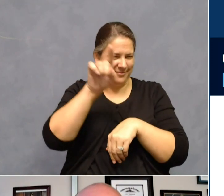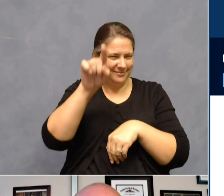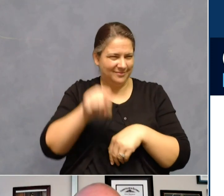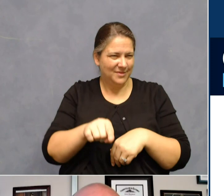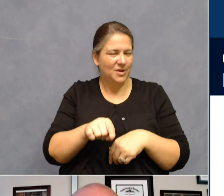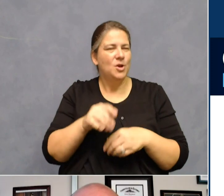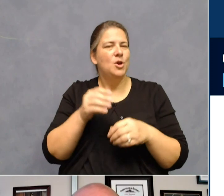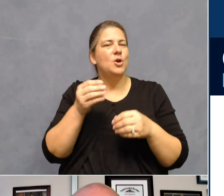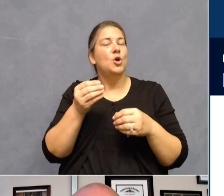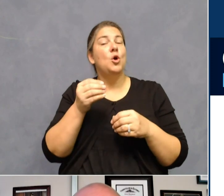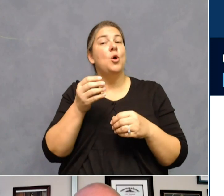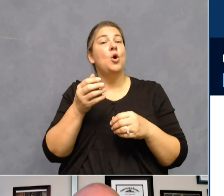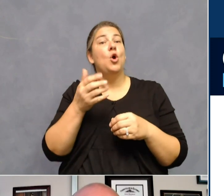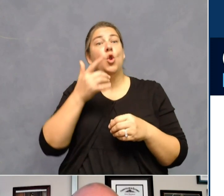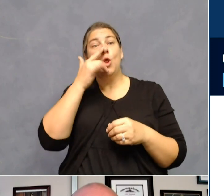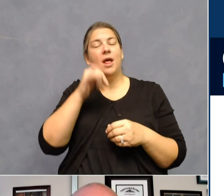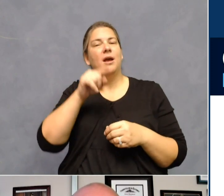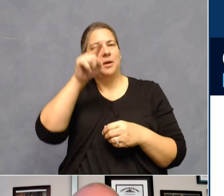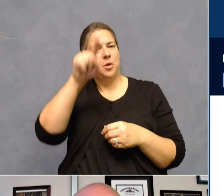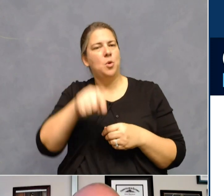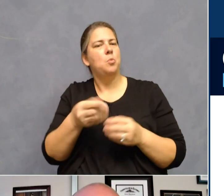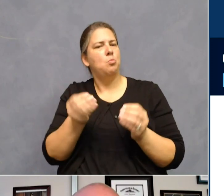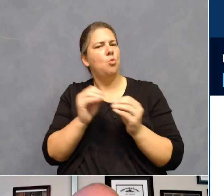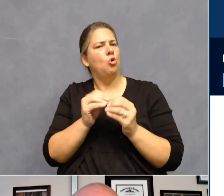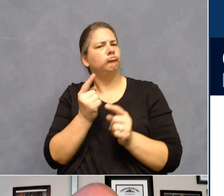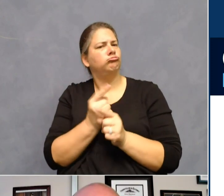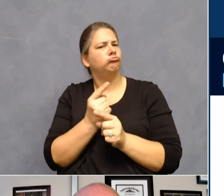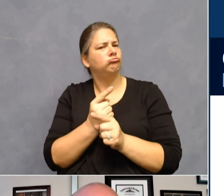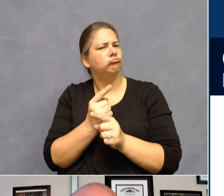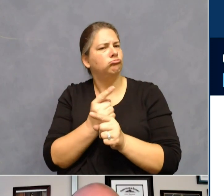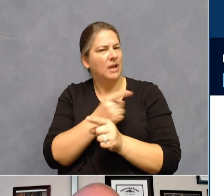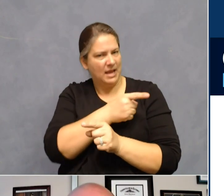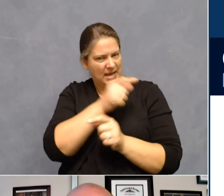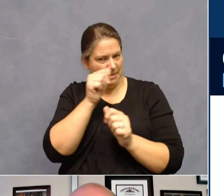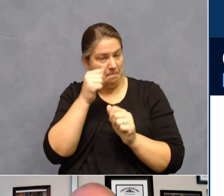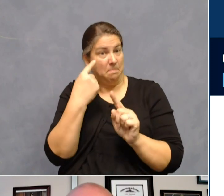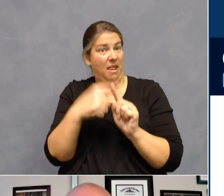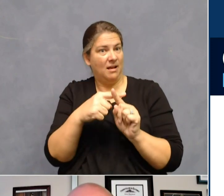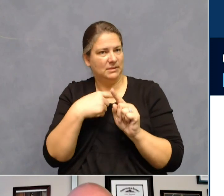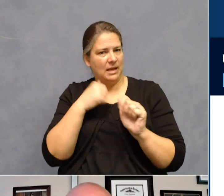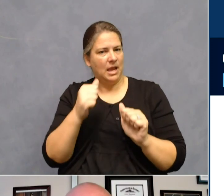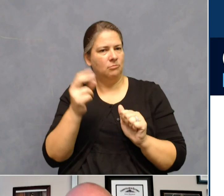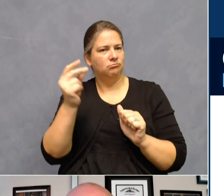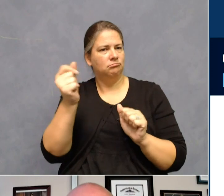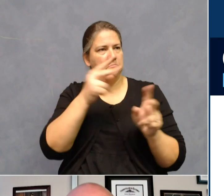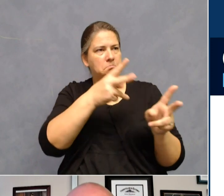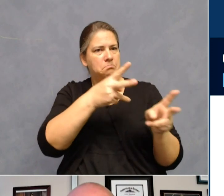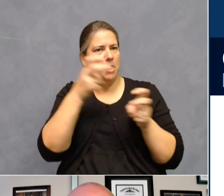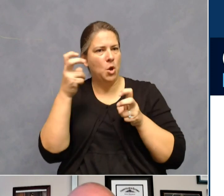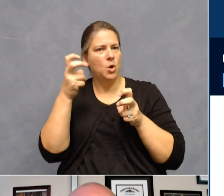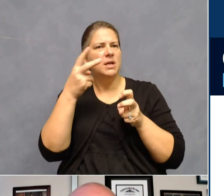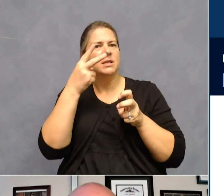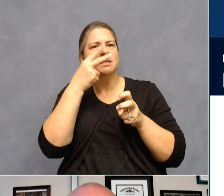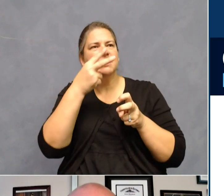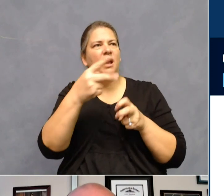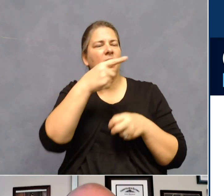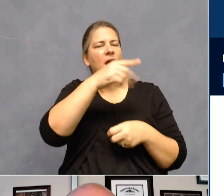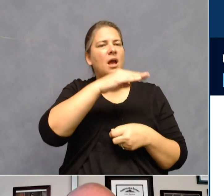to show us from day to day actual changes rather than having swings that occur due to